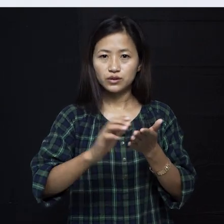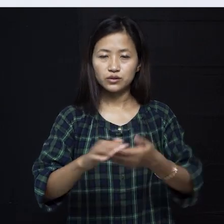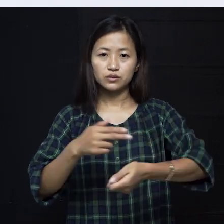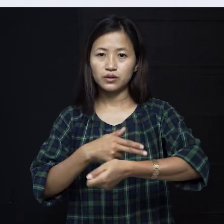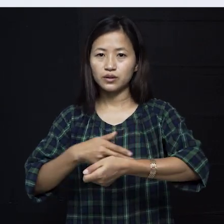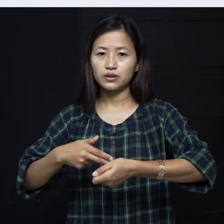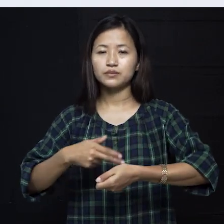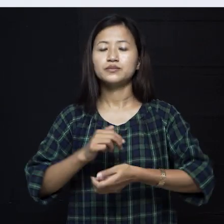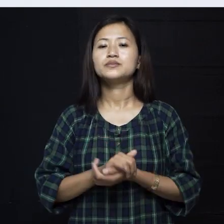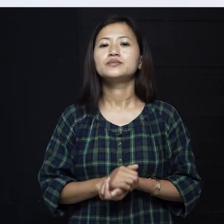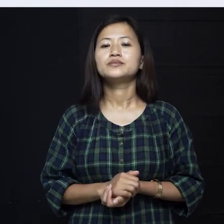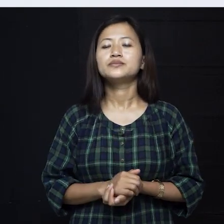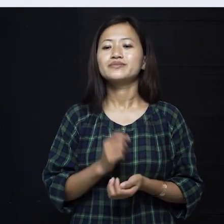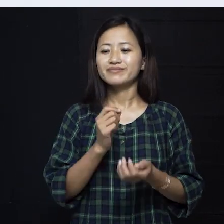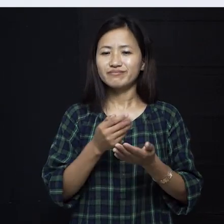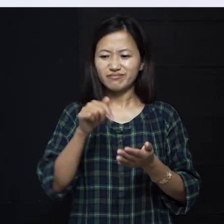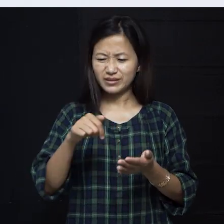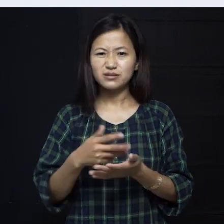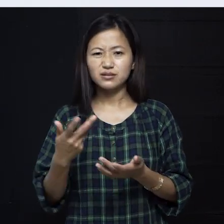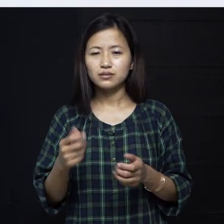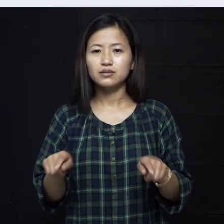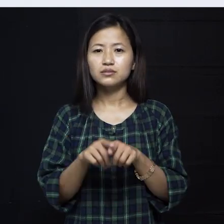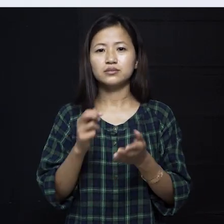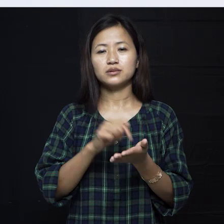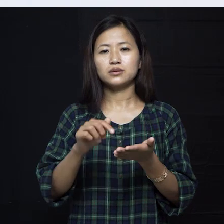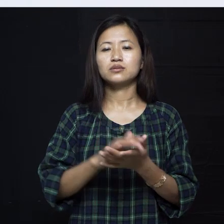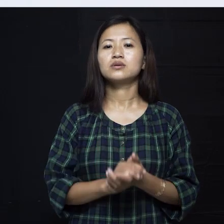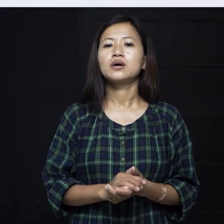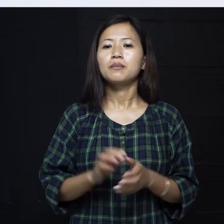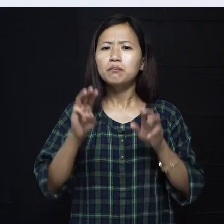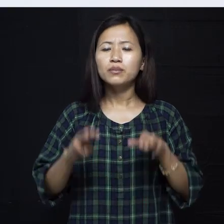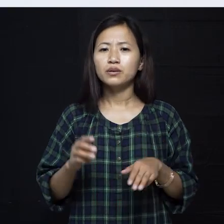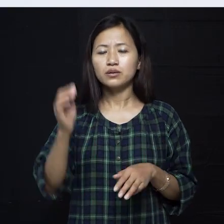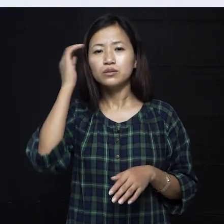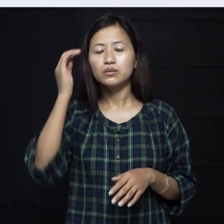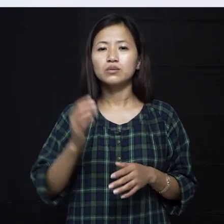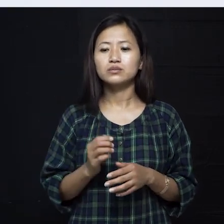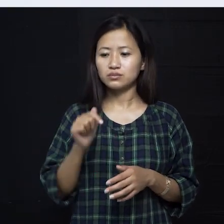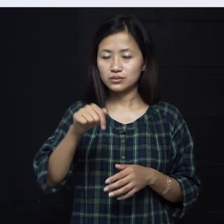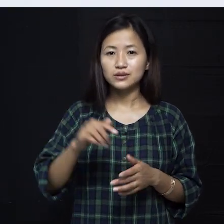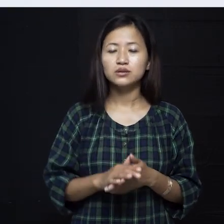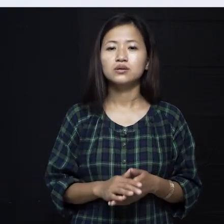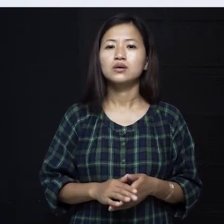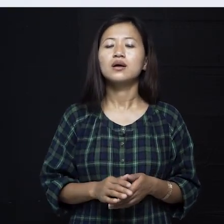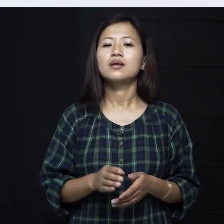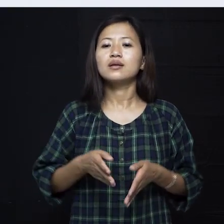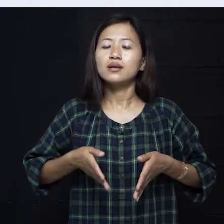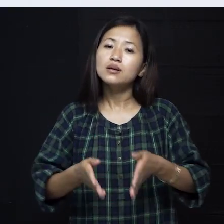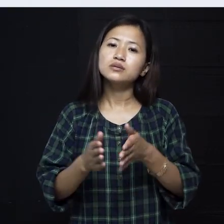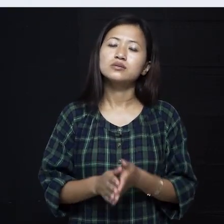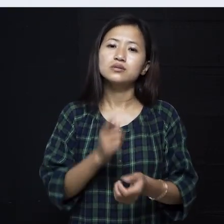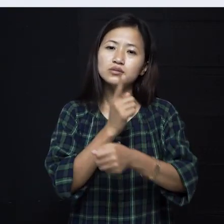okay? I'm this and this, okay, and I want to know this, or may I know this. But first you need to let your teacher